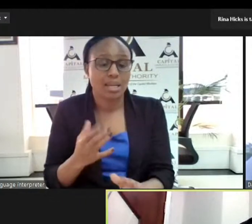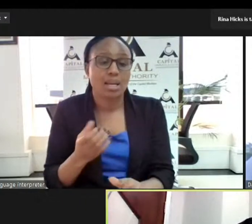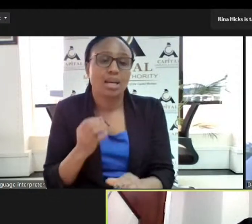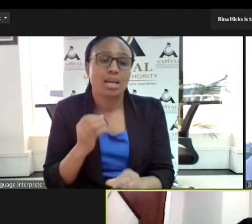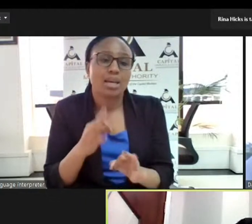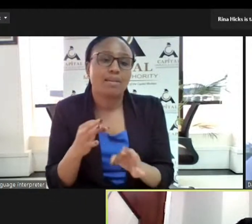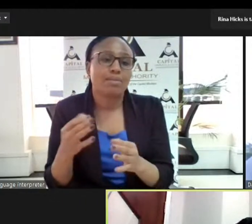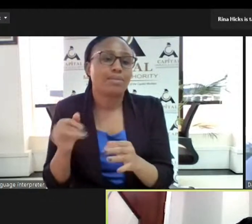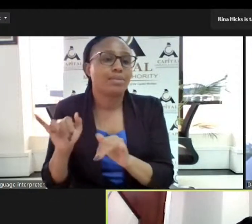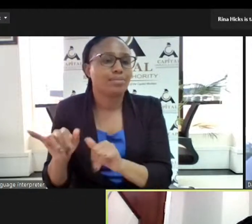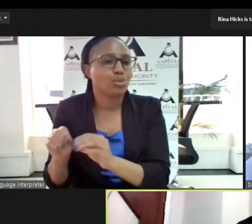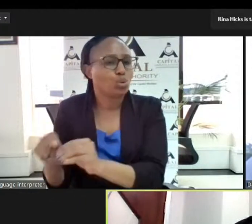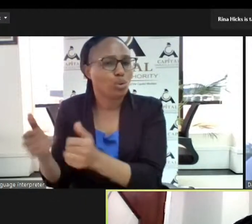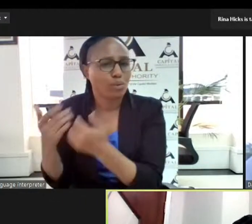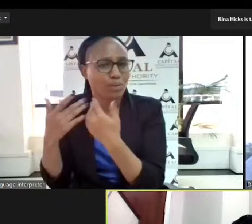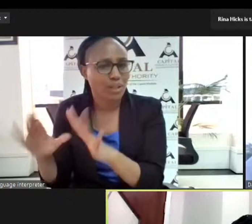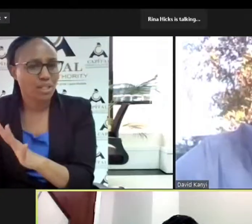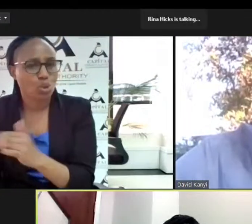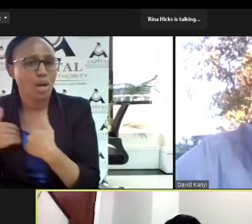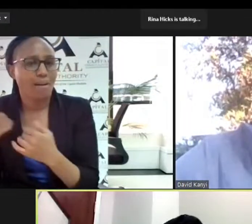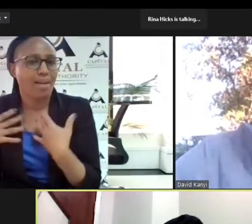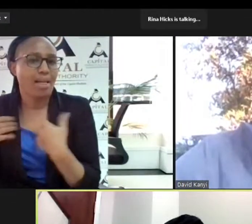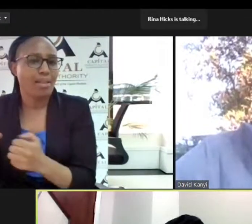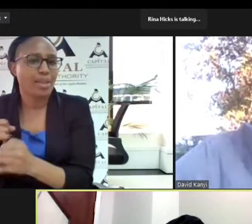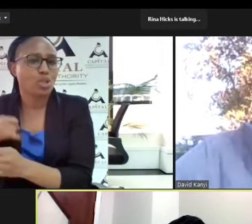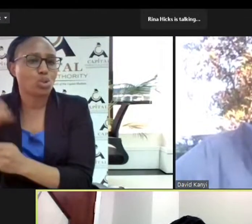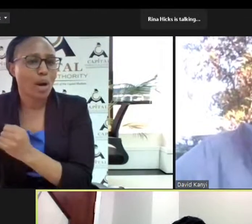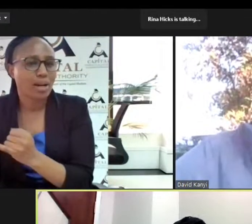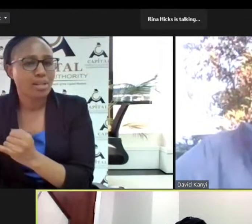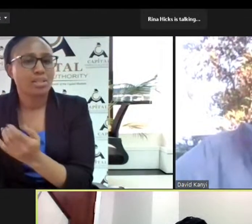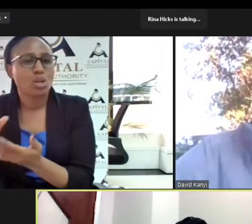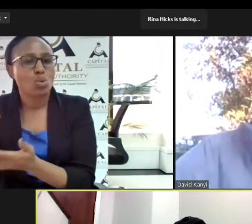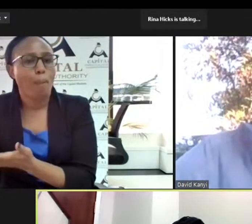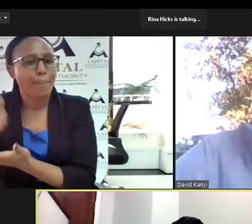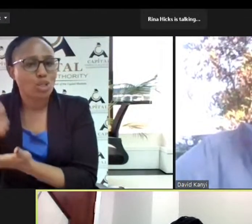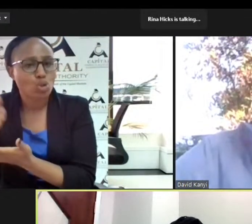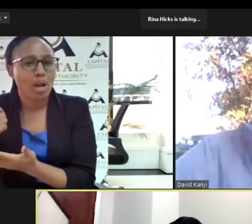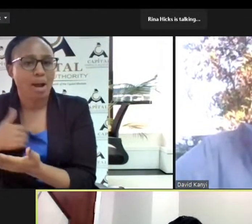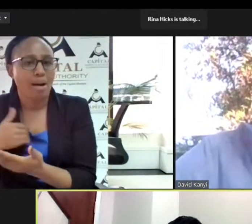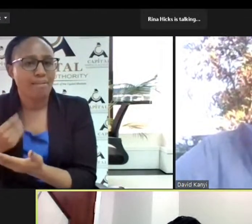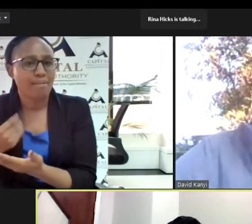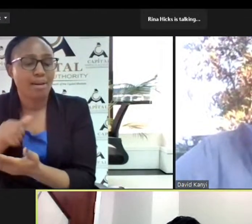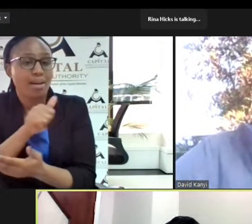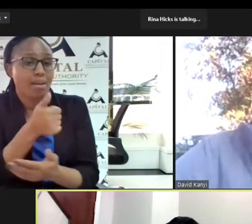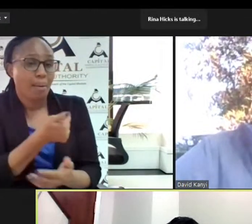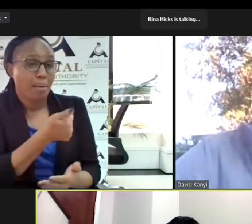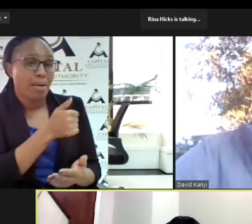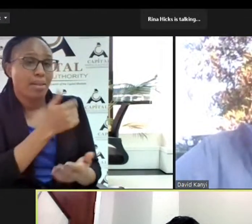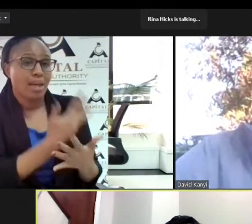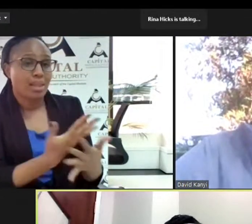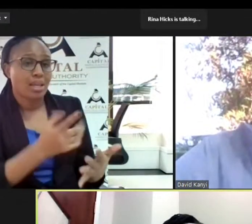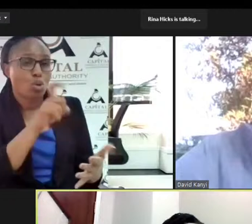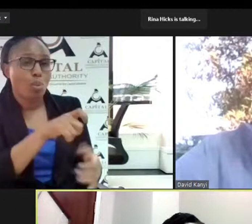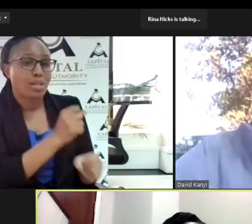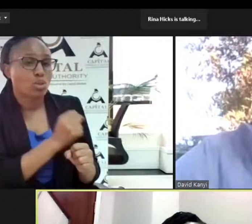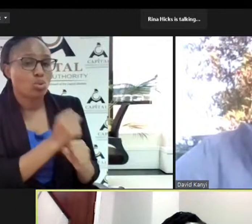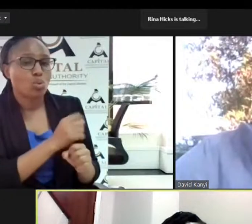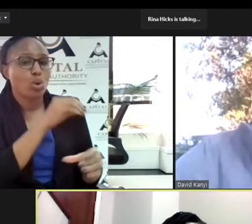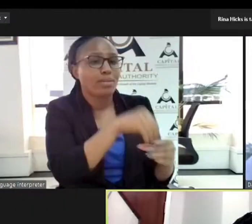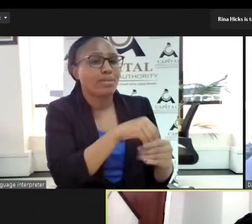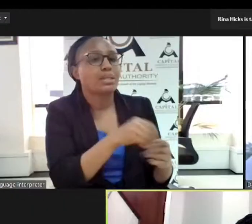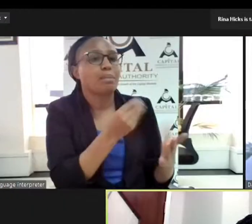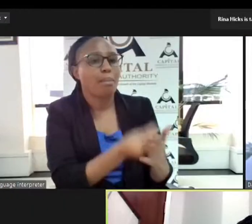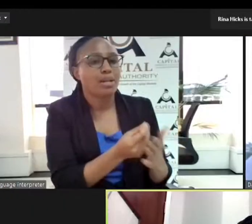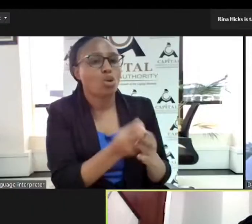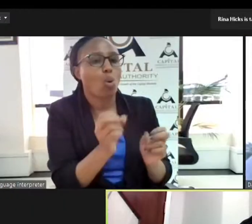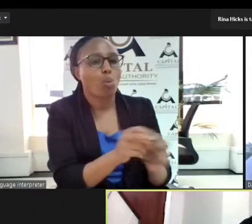you have insurance, health insurance, you're funding your pension, then the other thing you must do is make sure that you're investing your money in opportunities